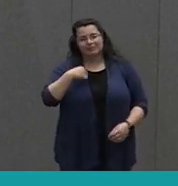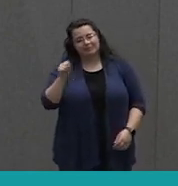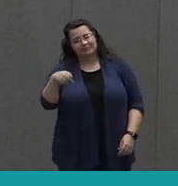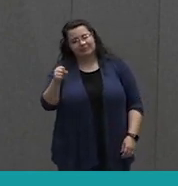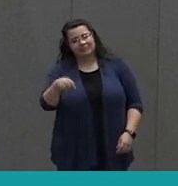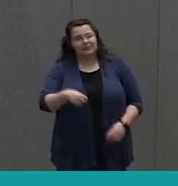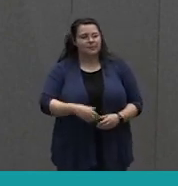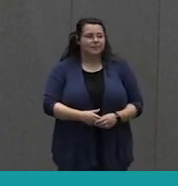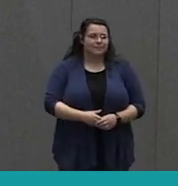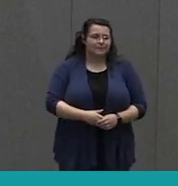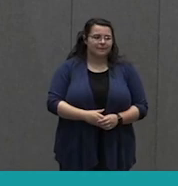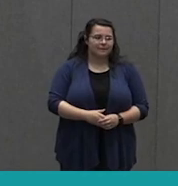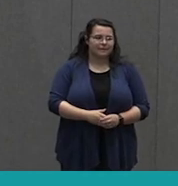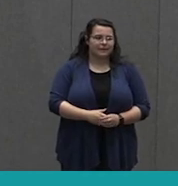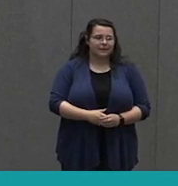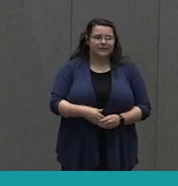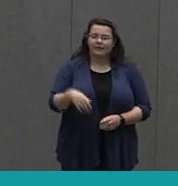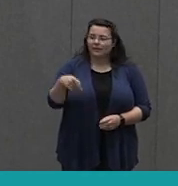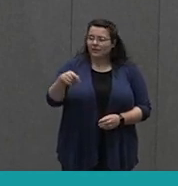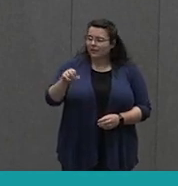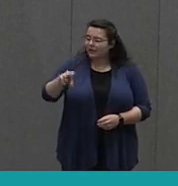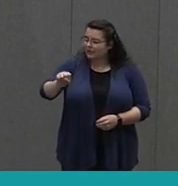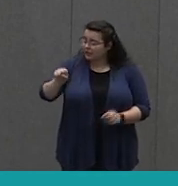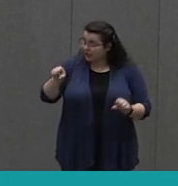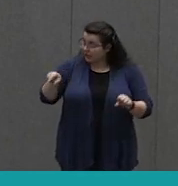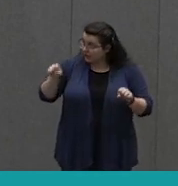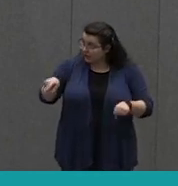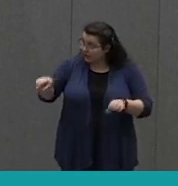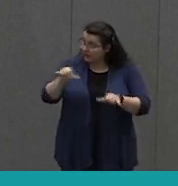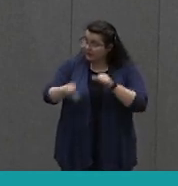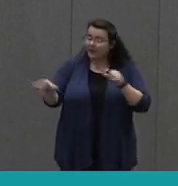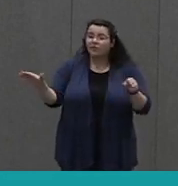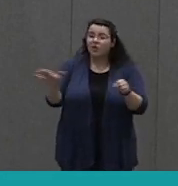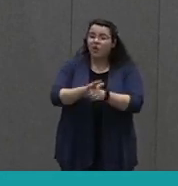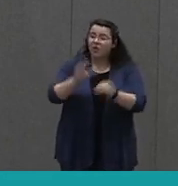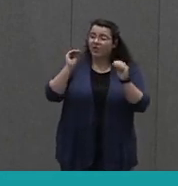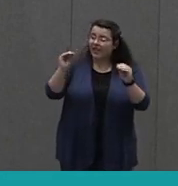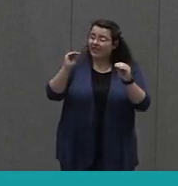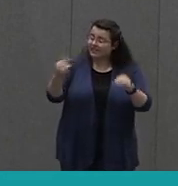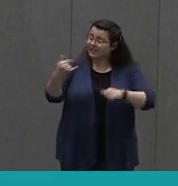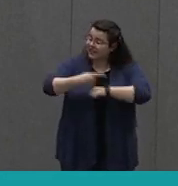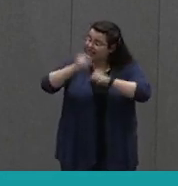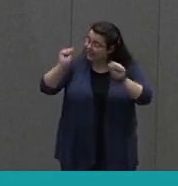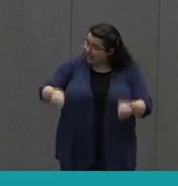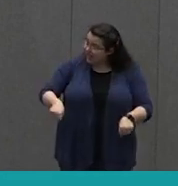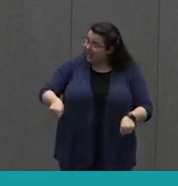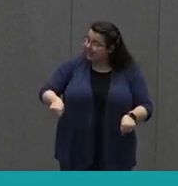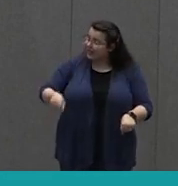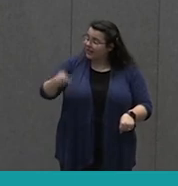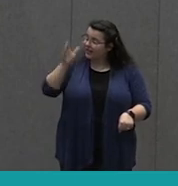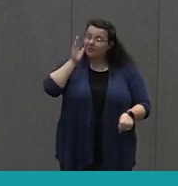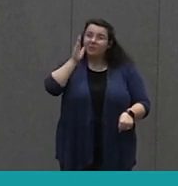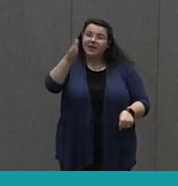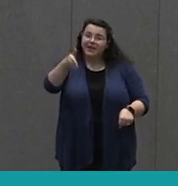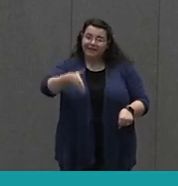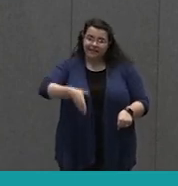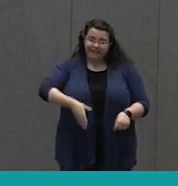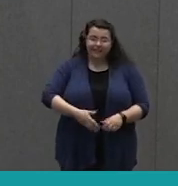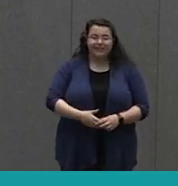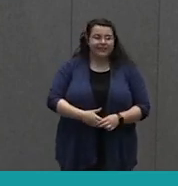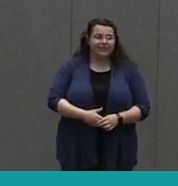Smudge went through a lot of feelings in just one day. It's weird how feelings happen like